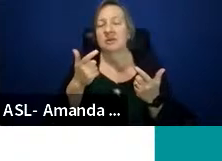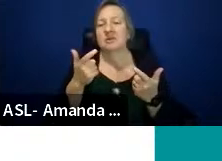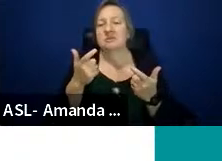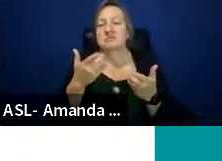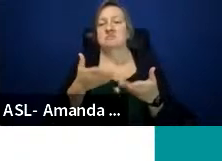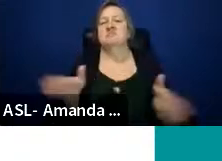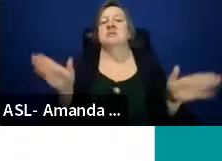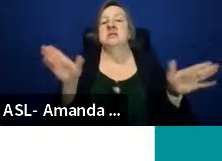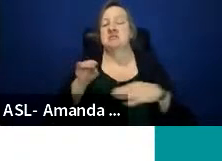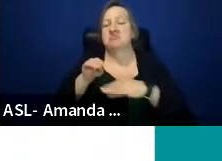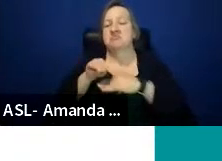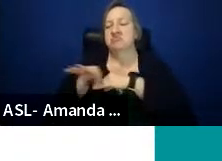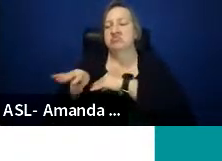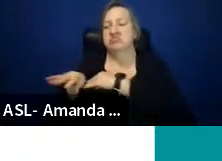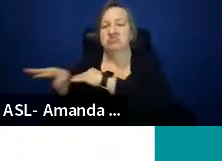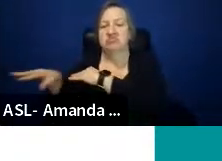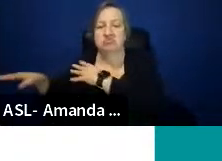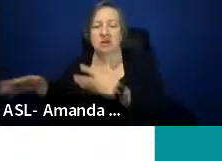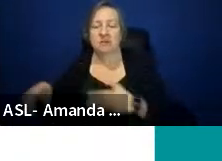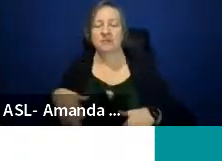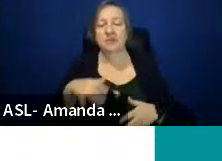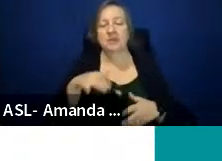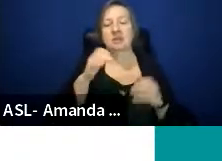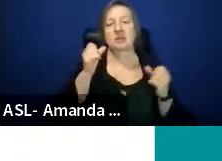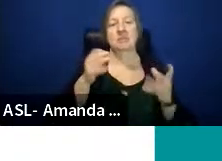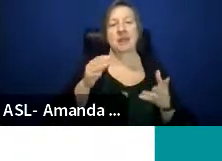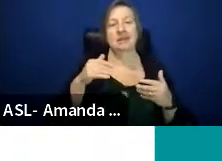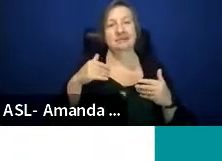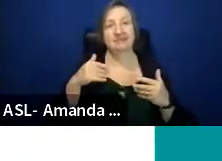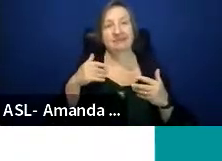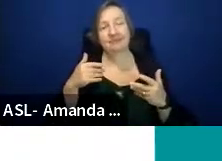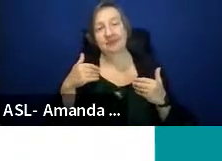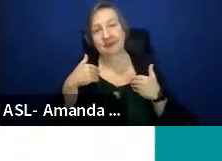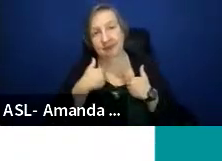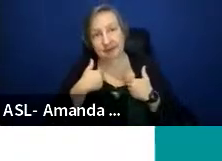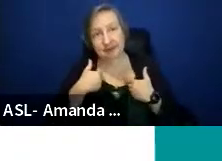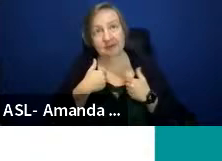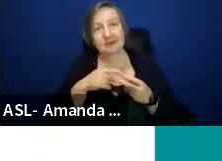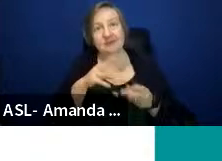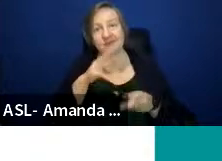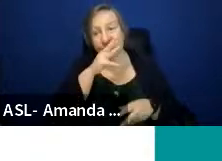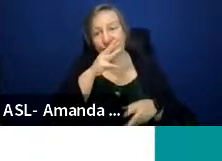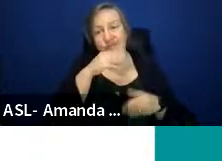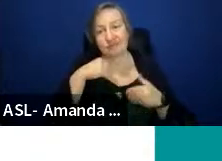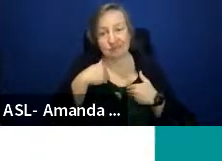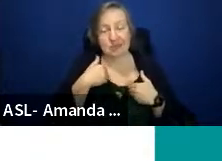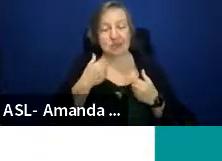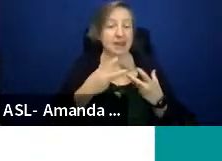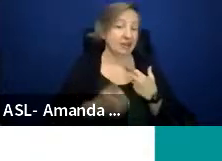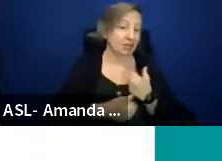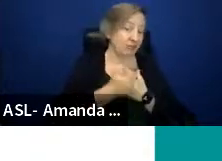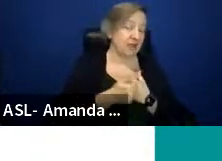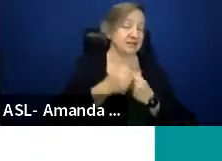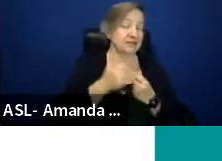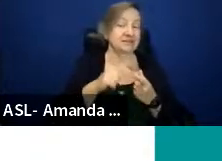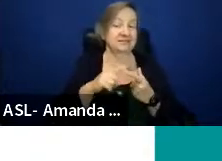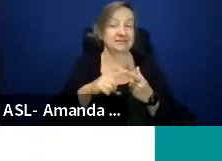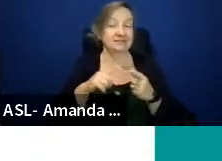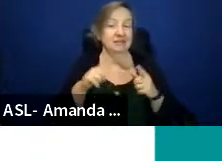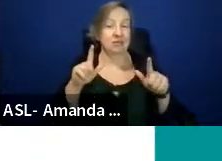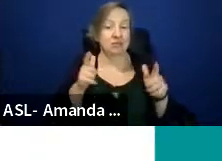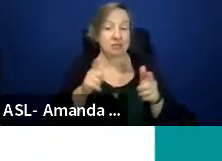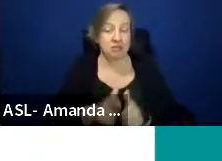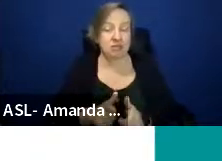many aquatic and terrestrial resources in the program area, and that includes several that are threatened and endangered species,